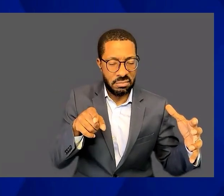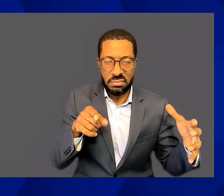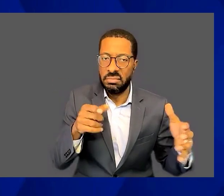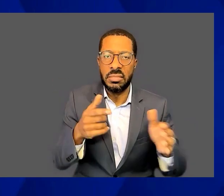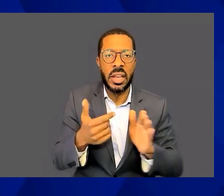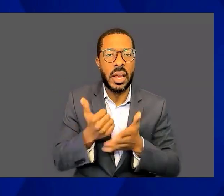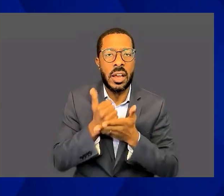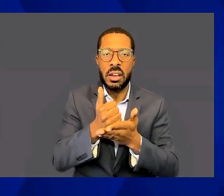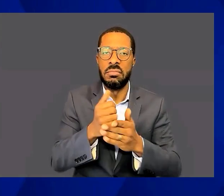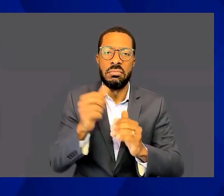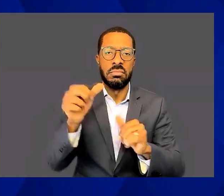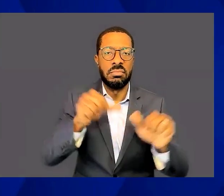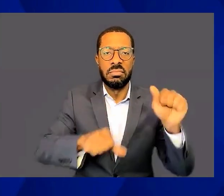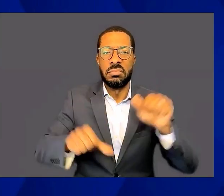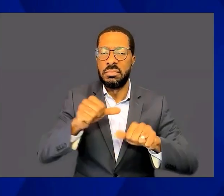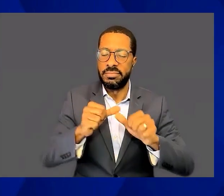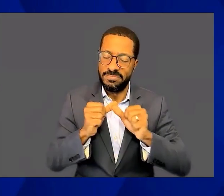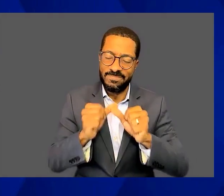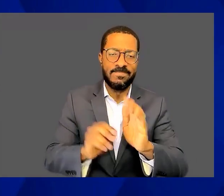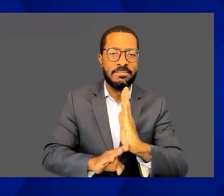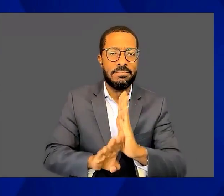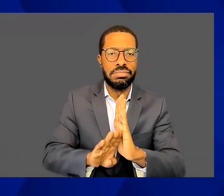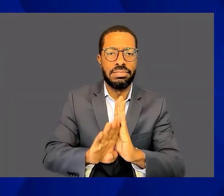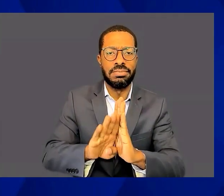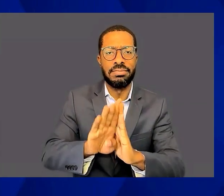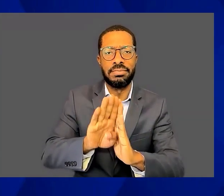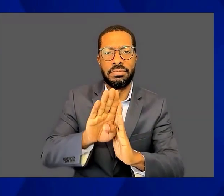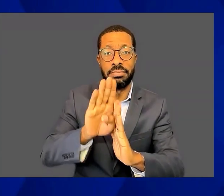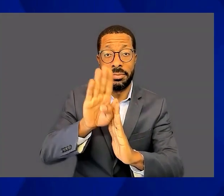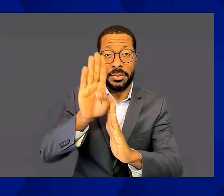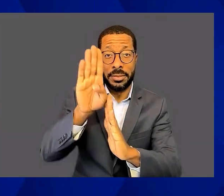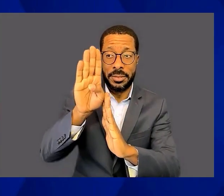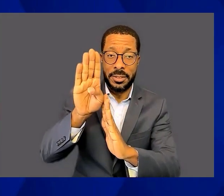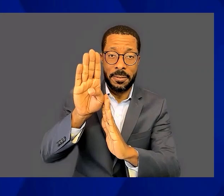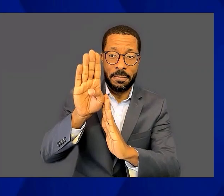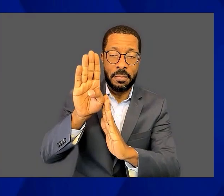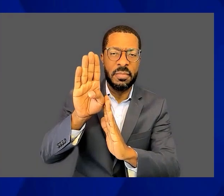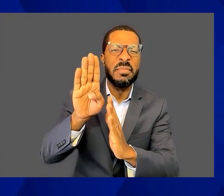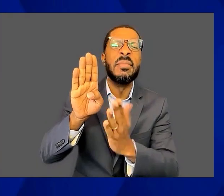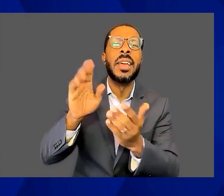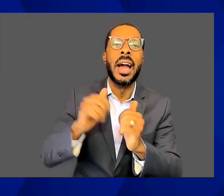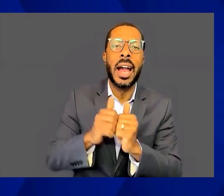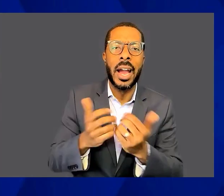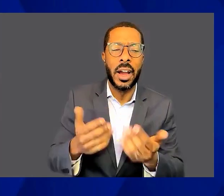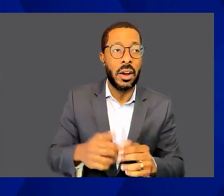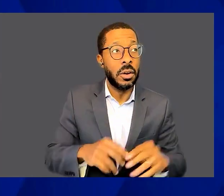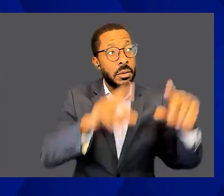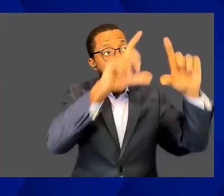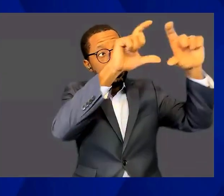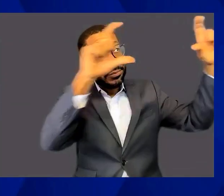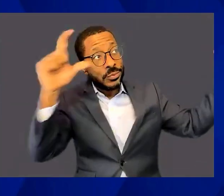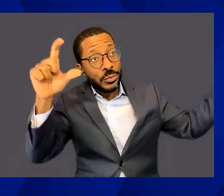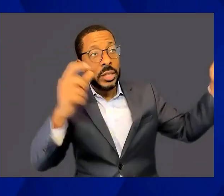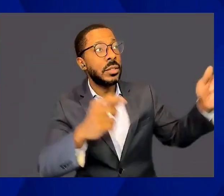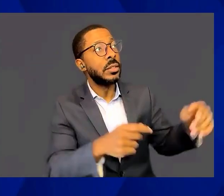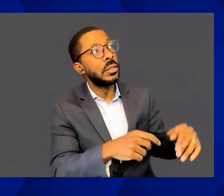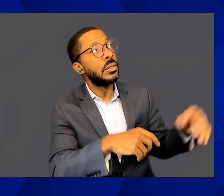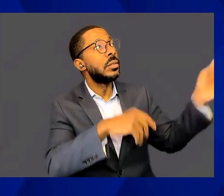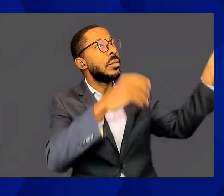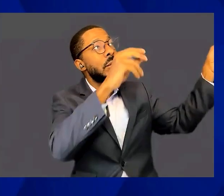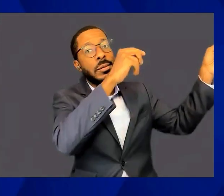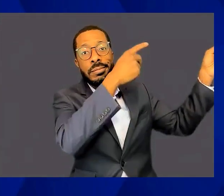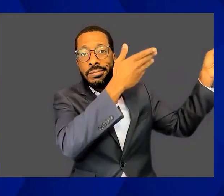than presentations and posters. It's about preparing a generation of scientists who are not only technically